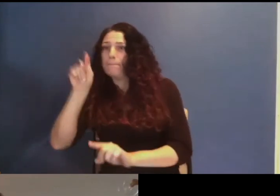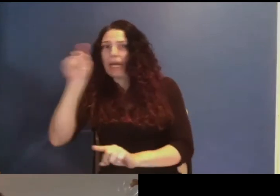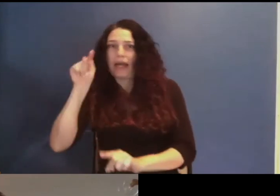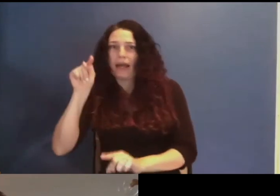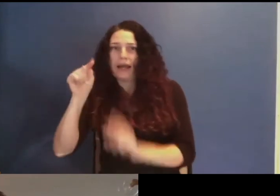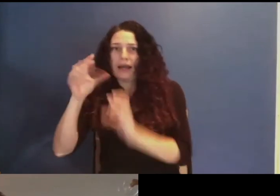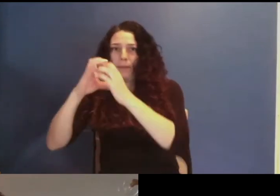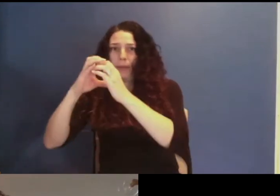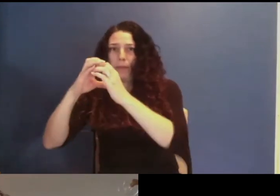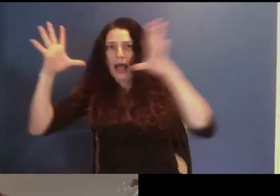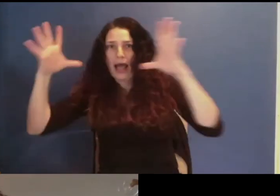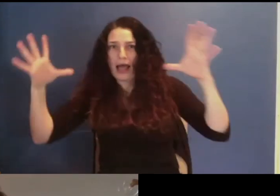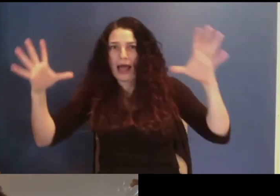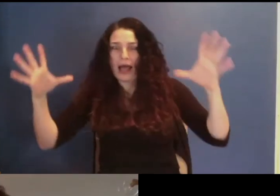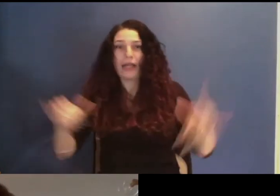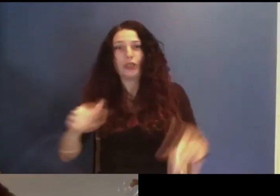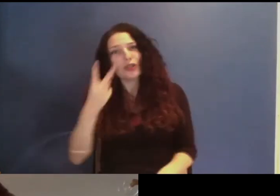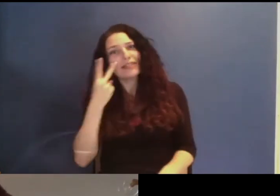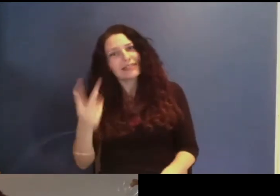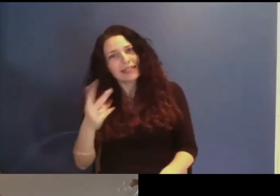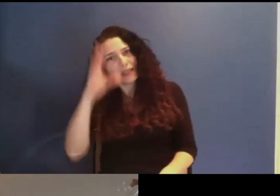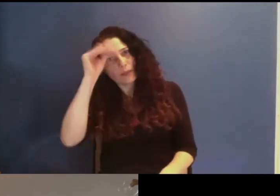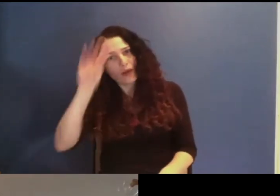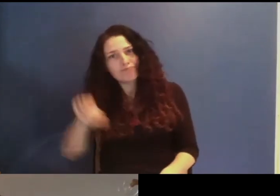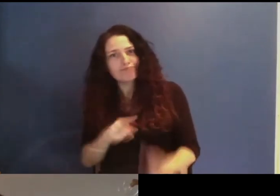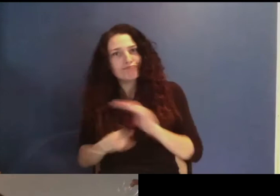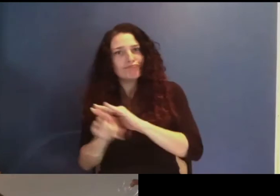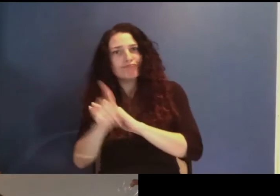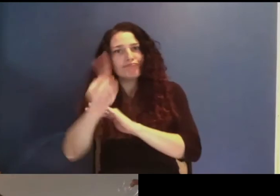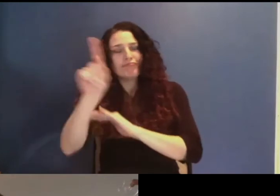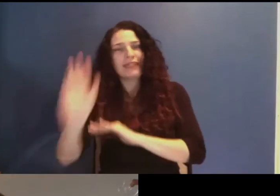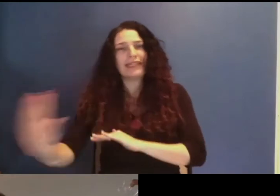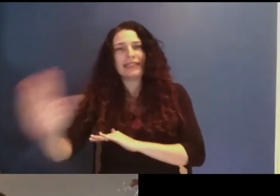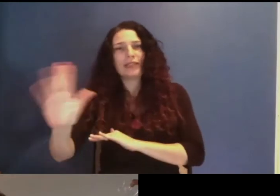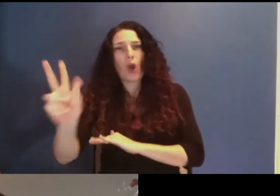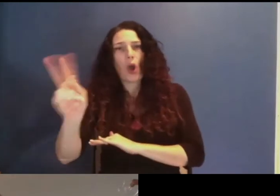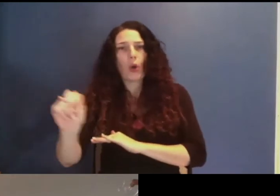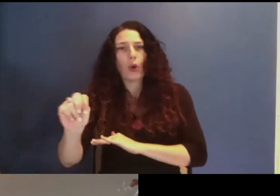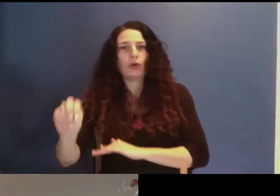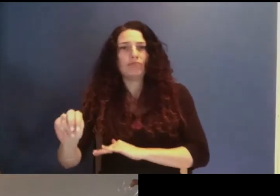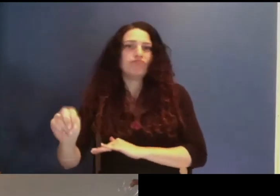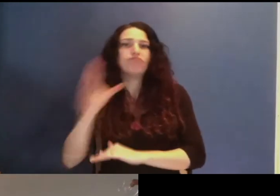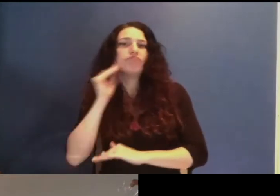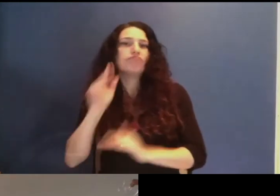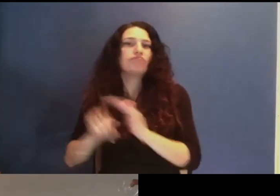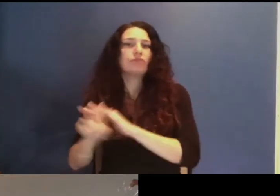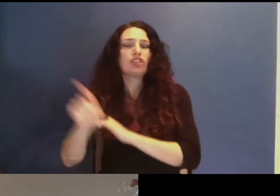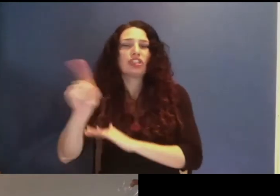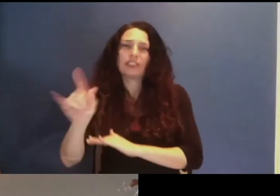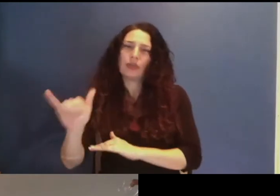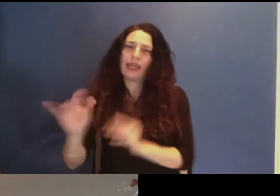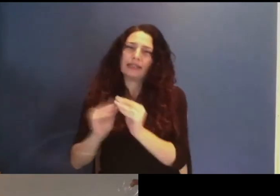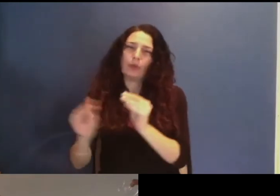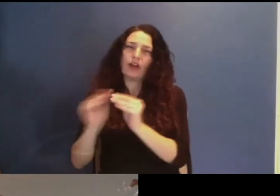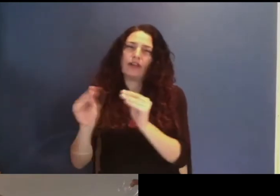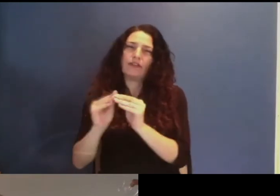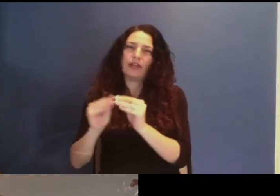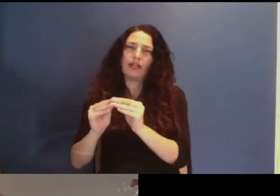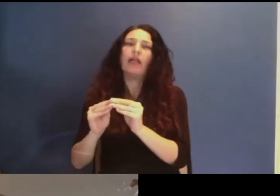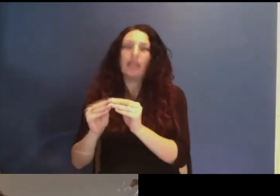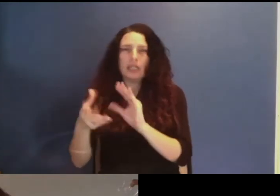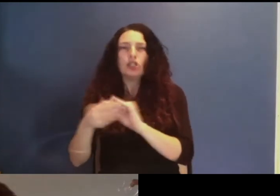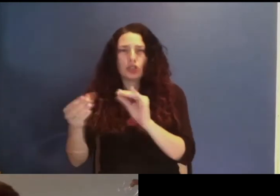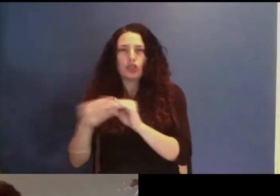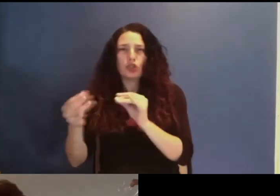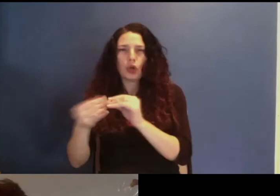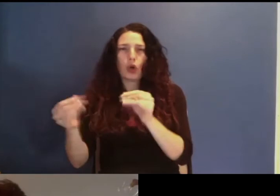to see a lot more of Kim. Kim has her own storyline this season. That was really important to me. I think writing season 1, when I